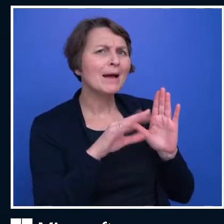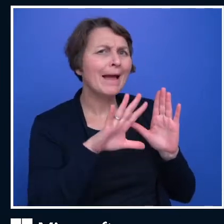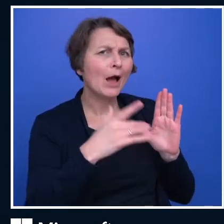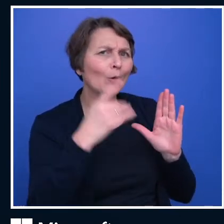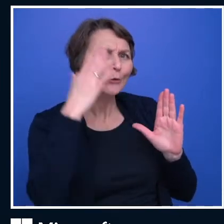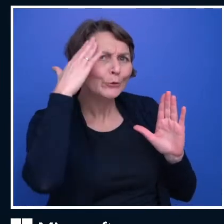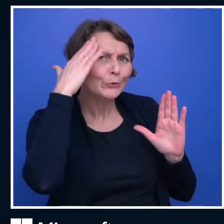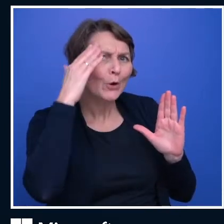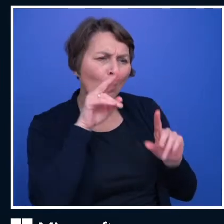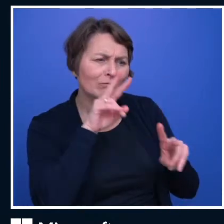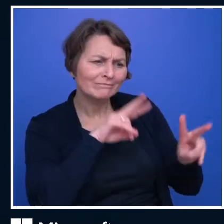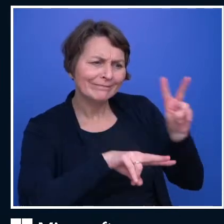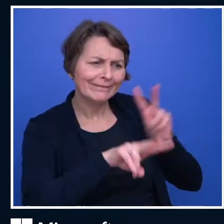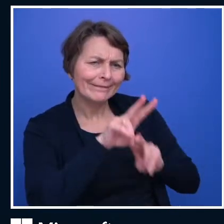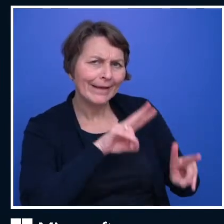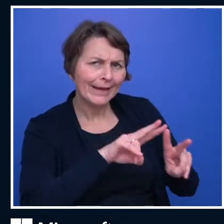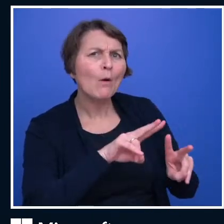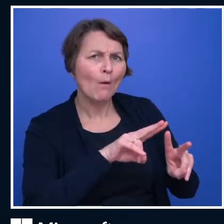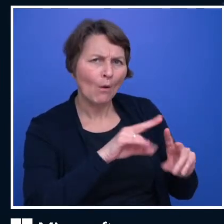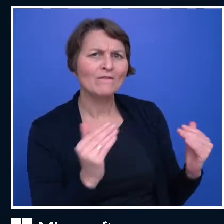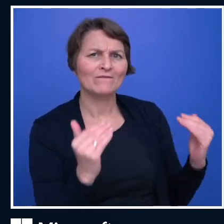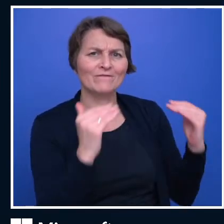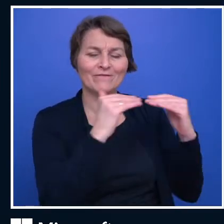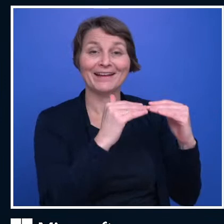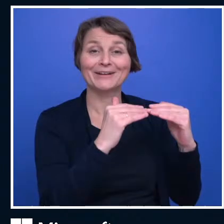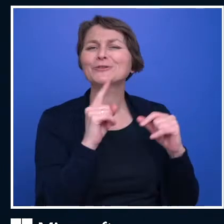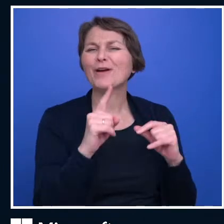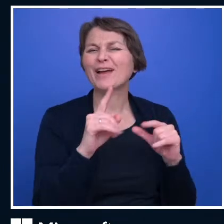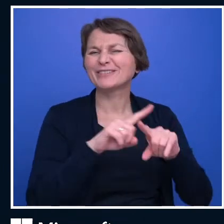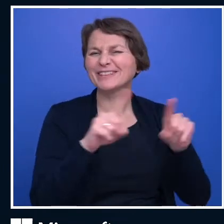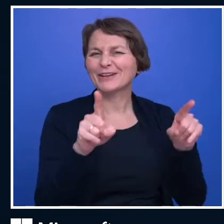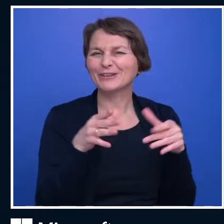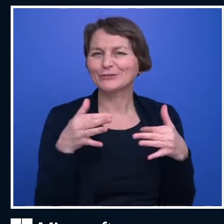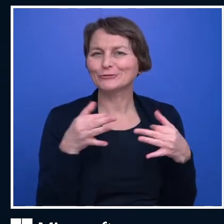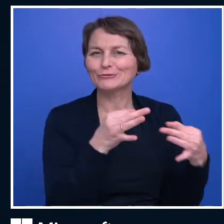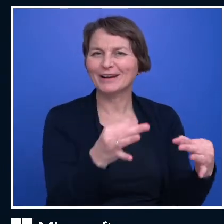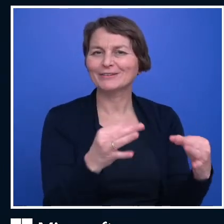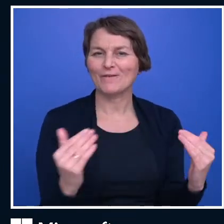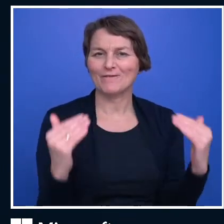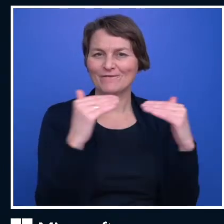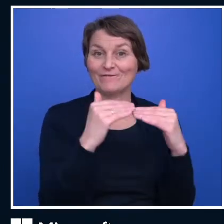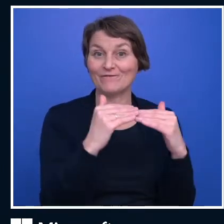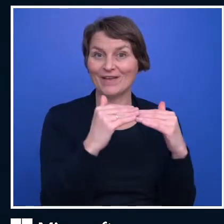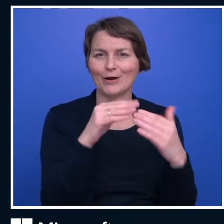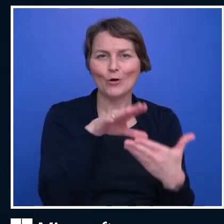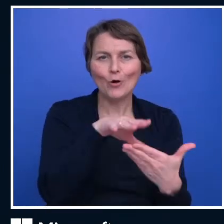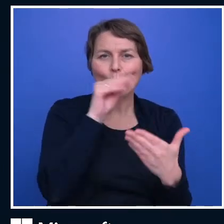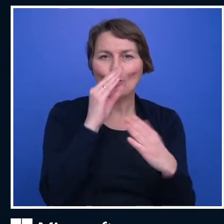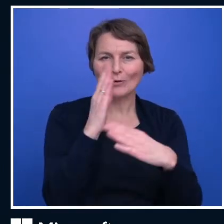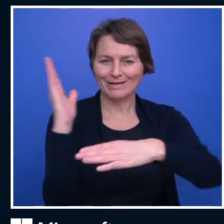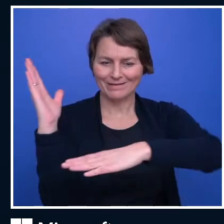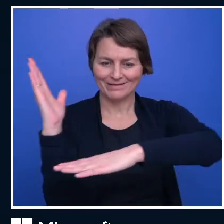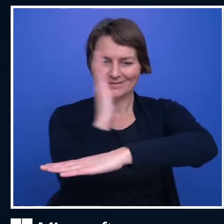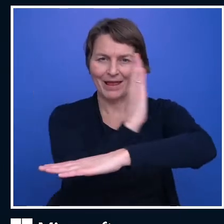mitigation strategies with FAIRlearn that you can use, again, with the FAIRlearn dashboard. So as of